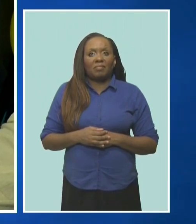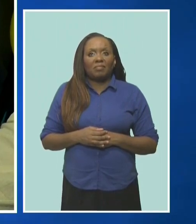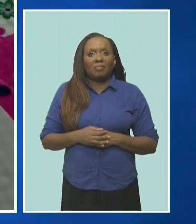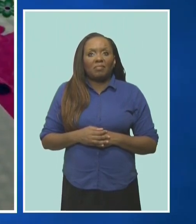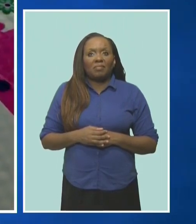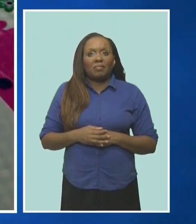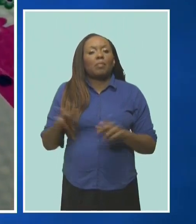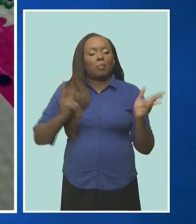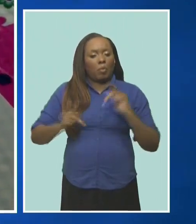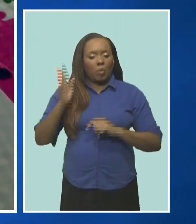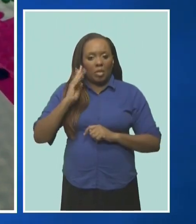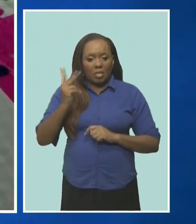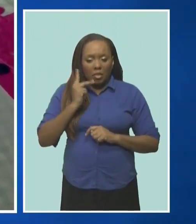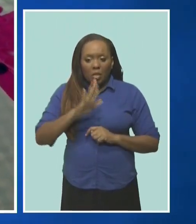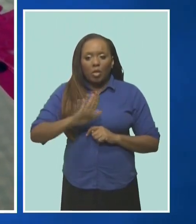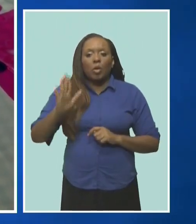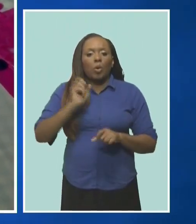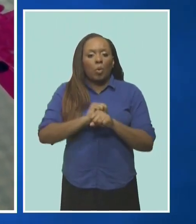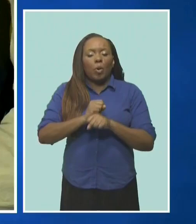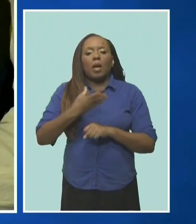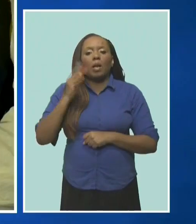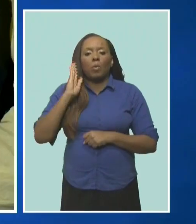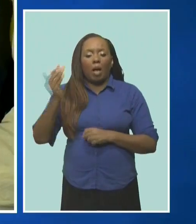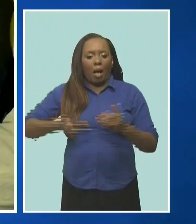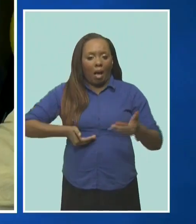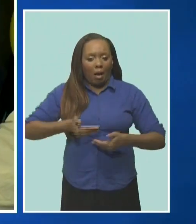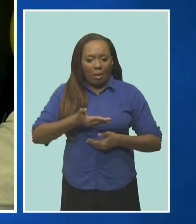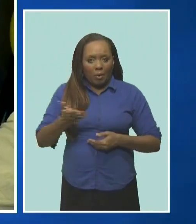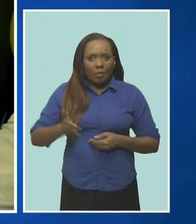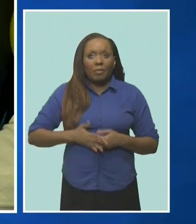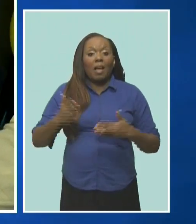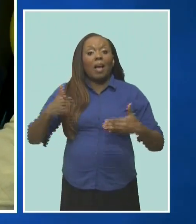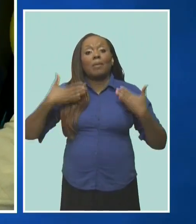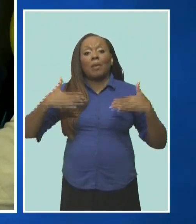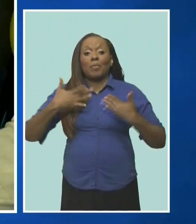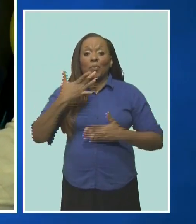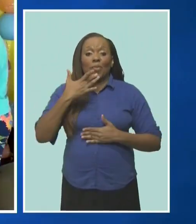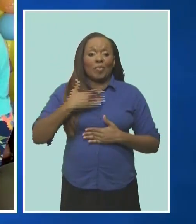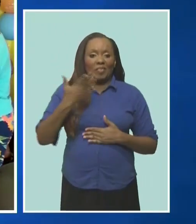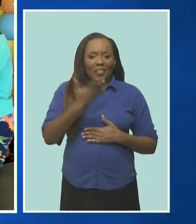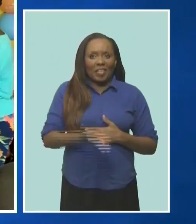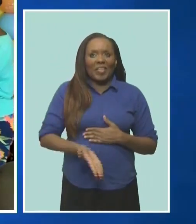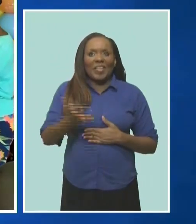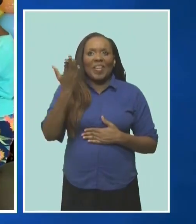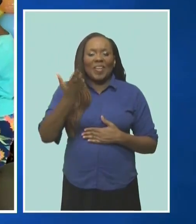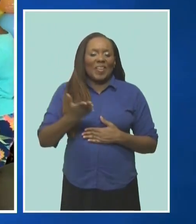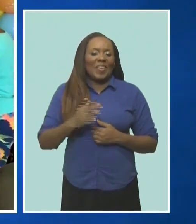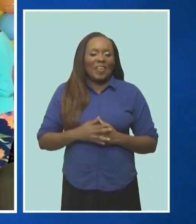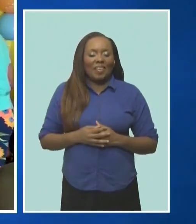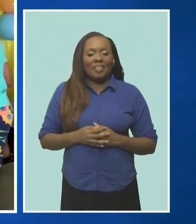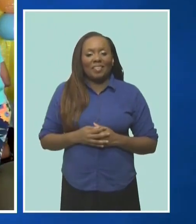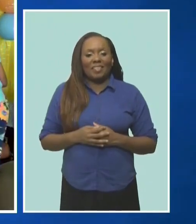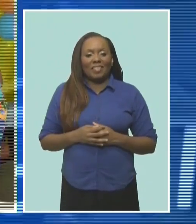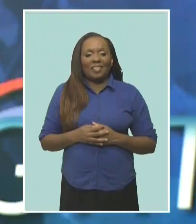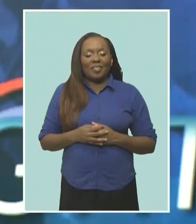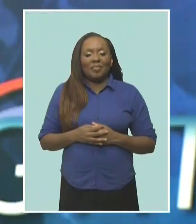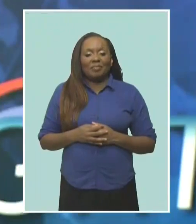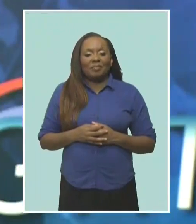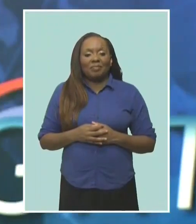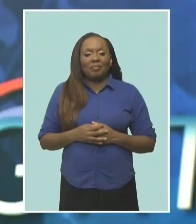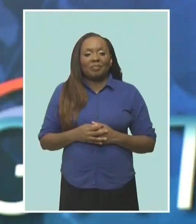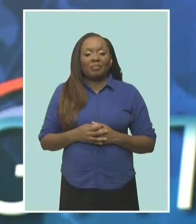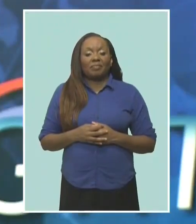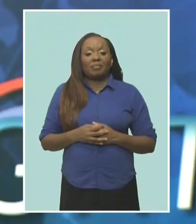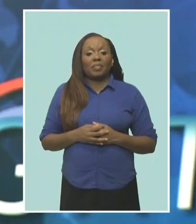Irene. Happy birthday to you, Sarah and Benjamin. Wendy Burke, CBC News.